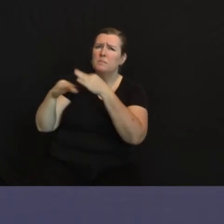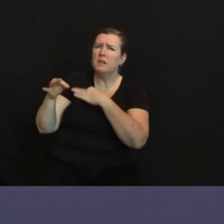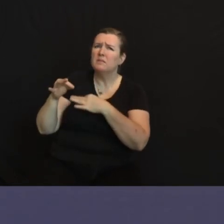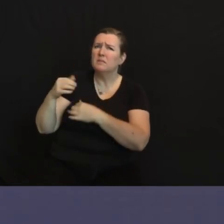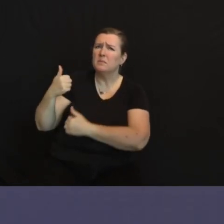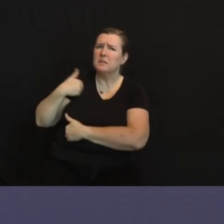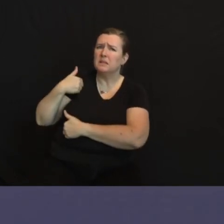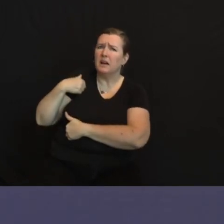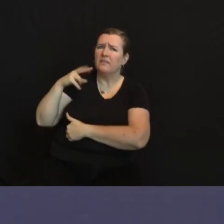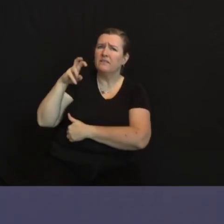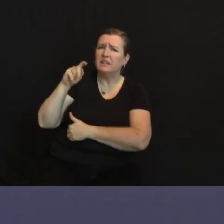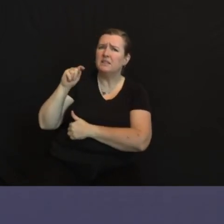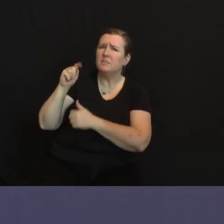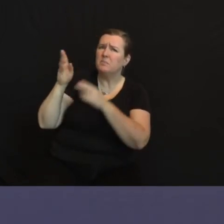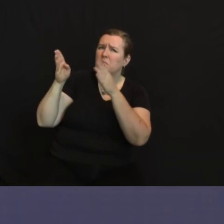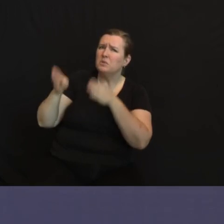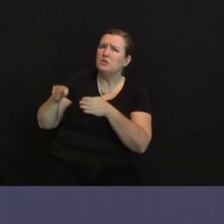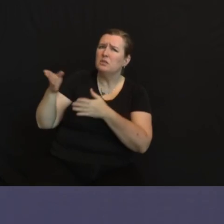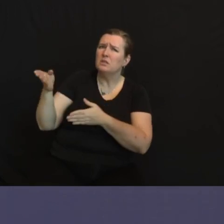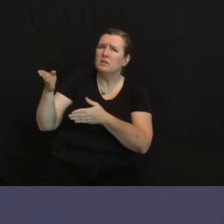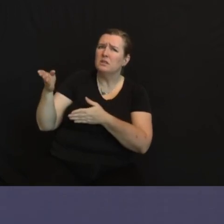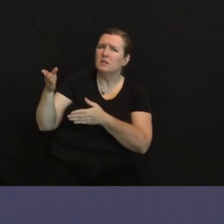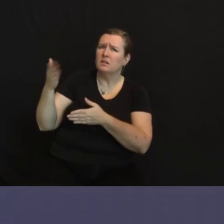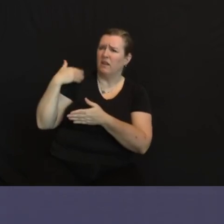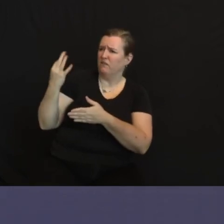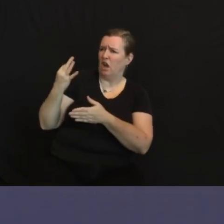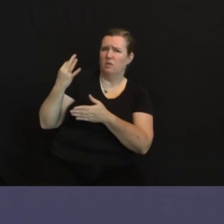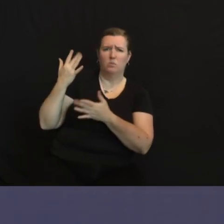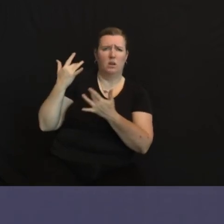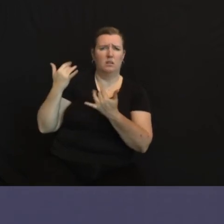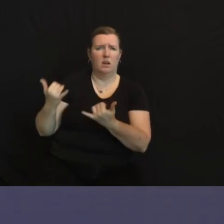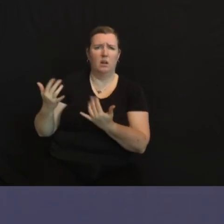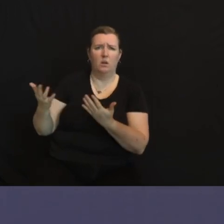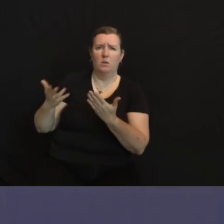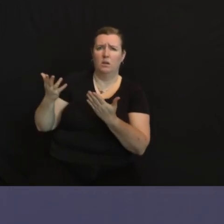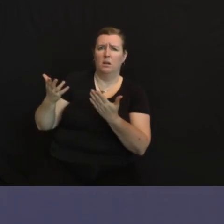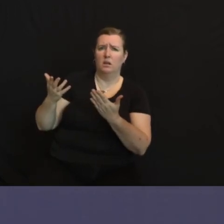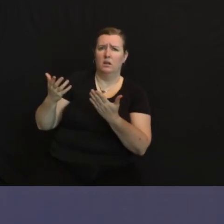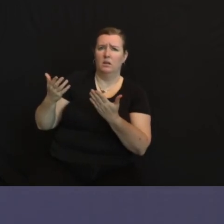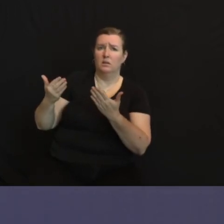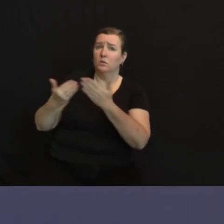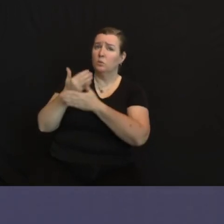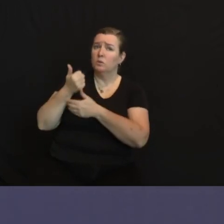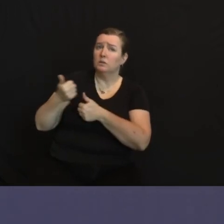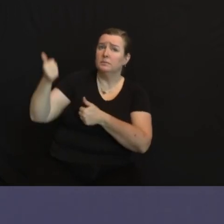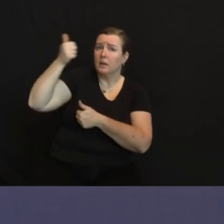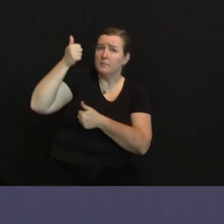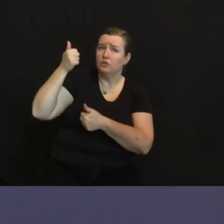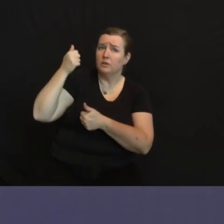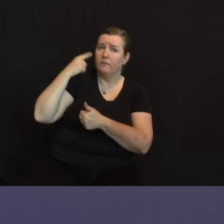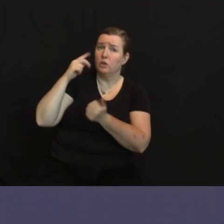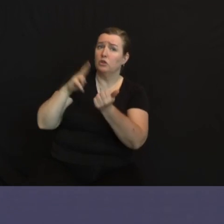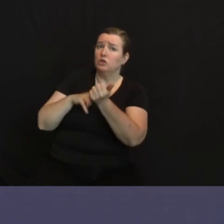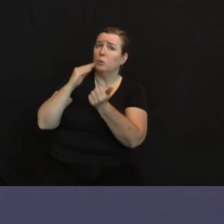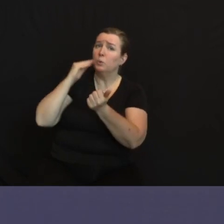officials on Friday? Why now? When will the new administrators for the 2 nursing homes be